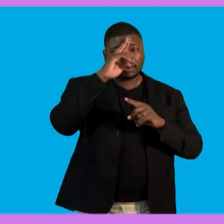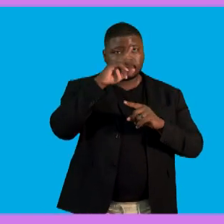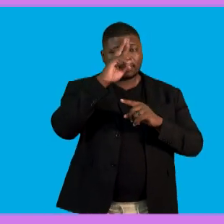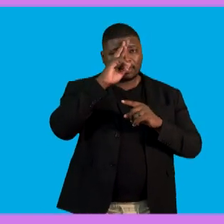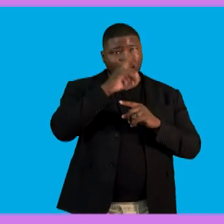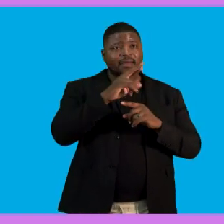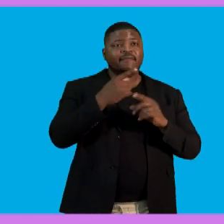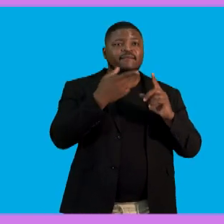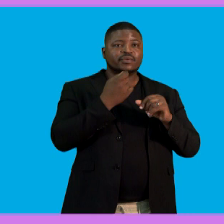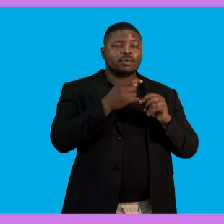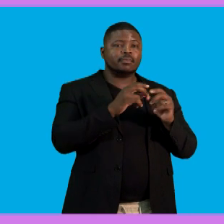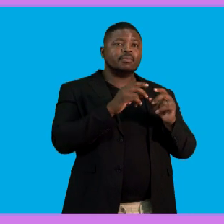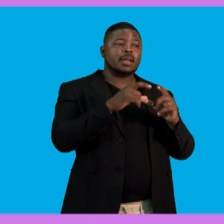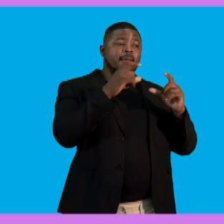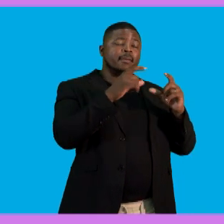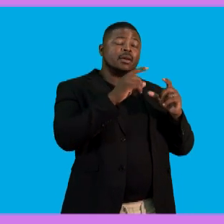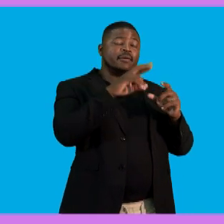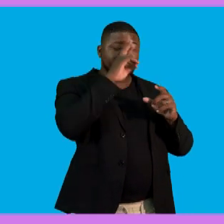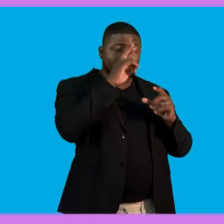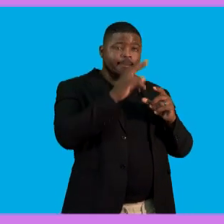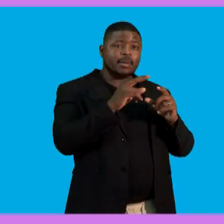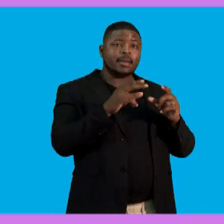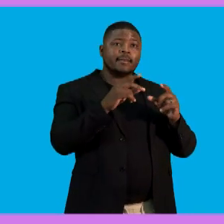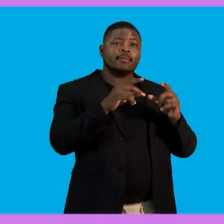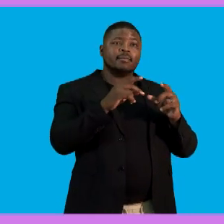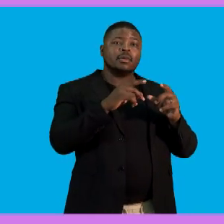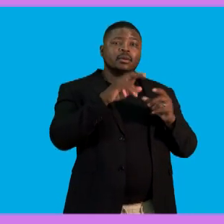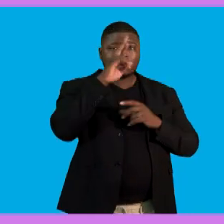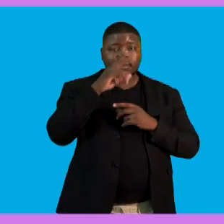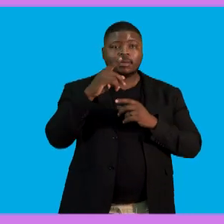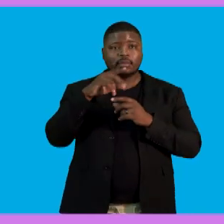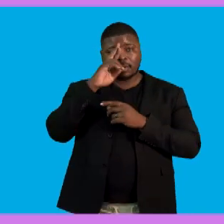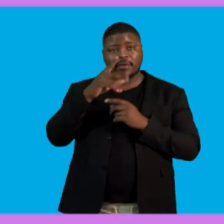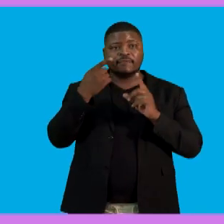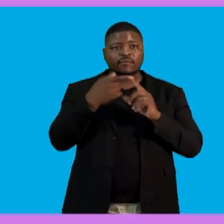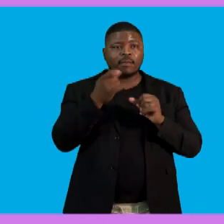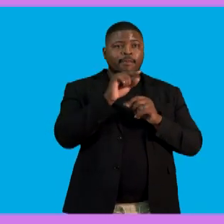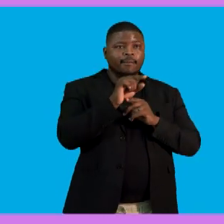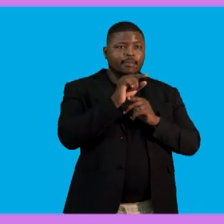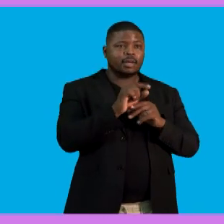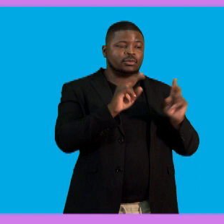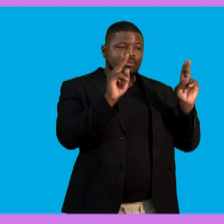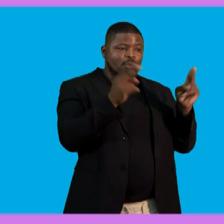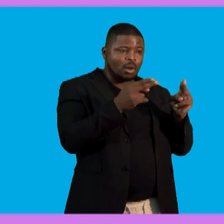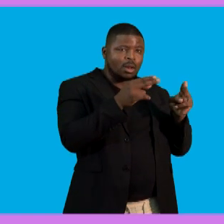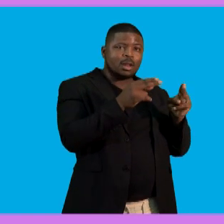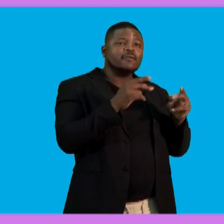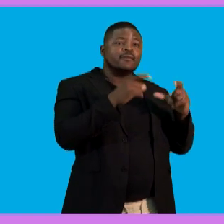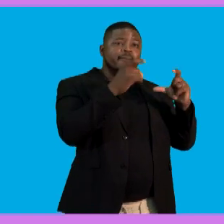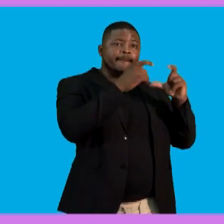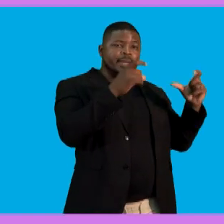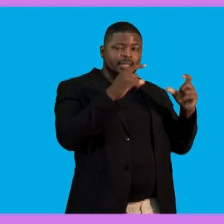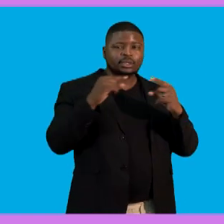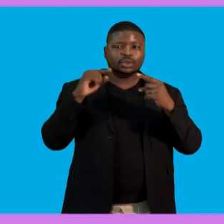big to small. So when you're moving from your kilograms to your hectograms, you will multiply by the conversion factor, which is 10 because you're